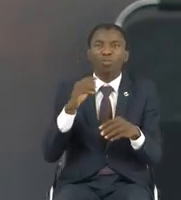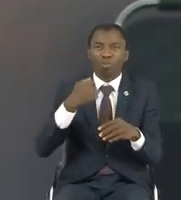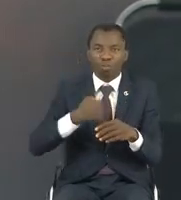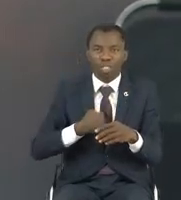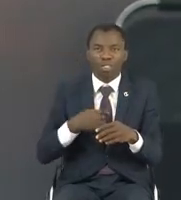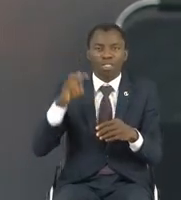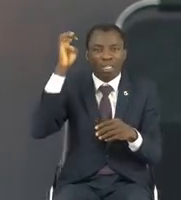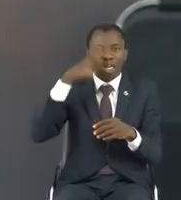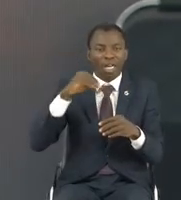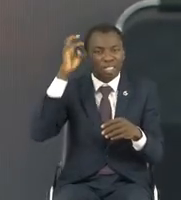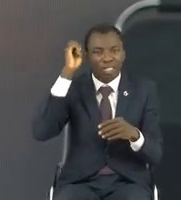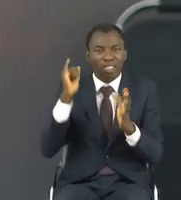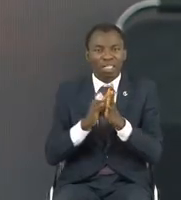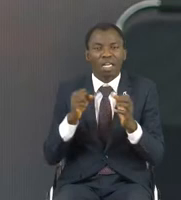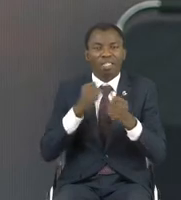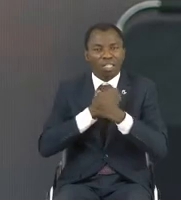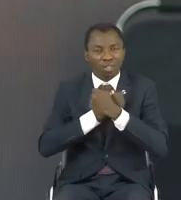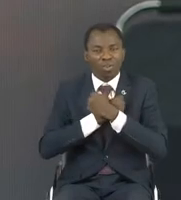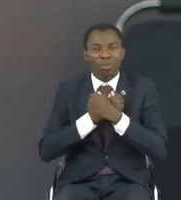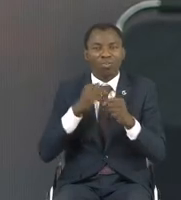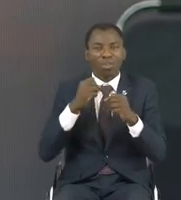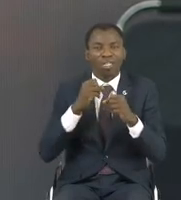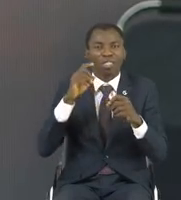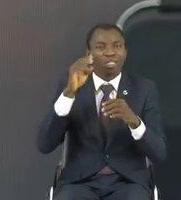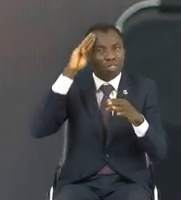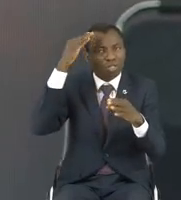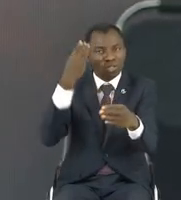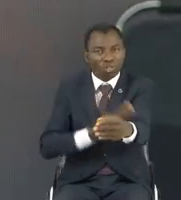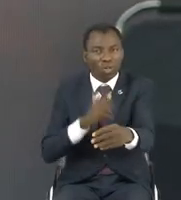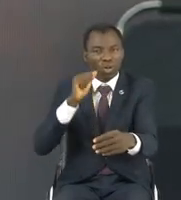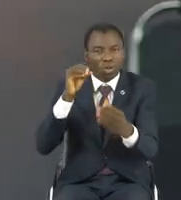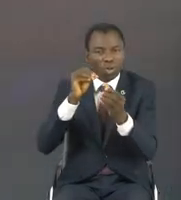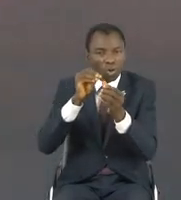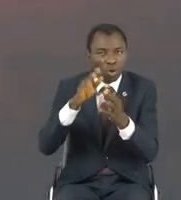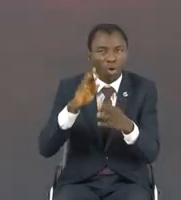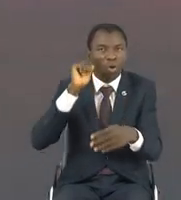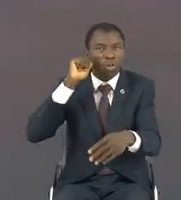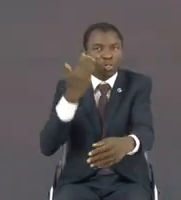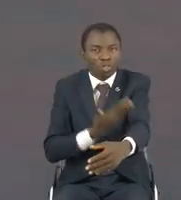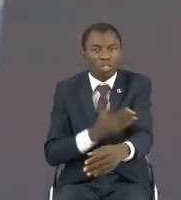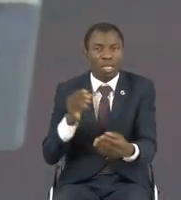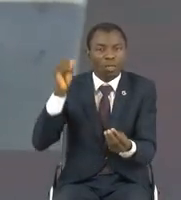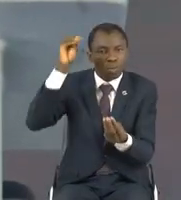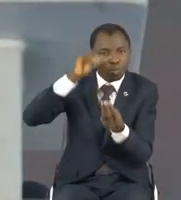son or daughter more than me is not worthy of me.